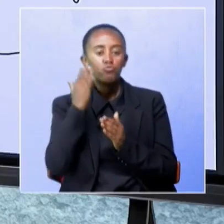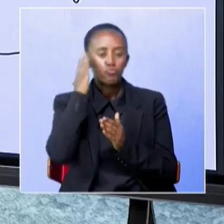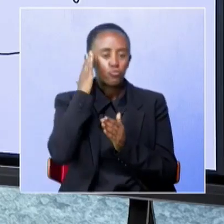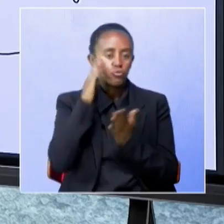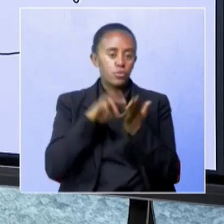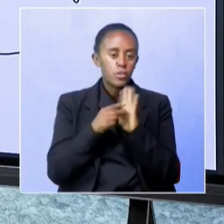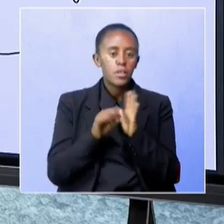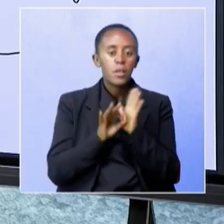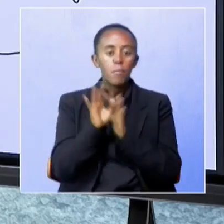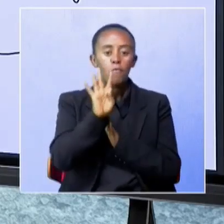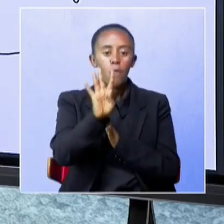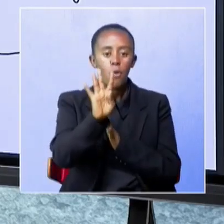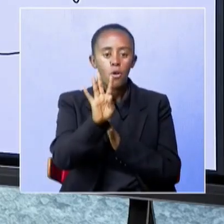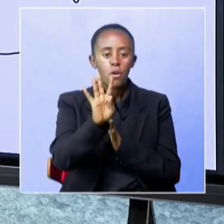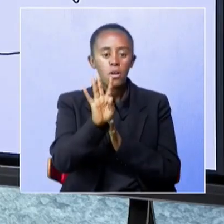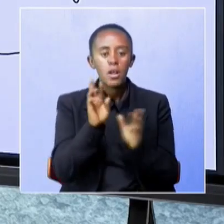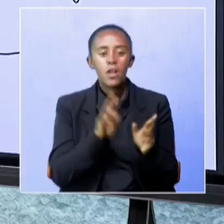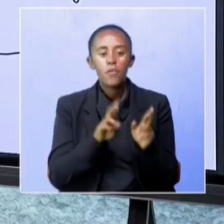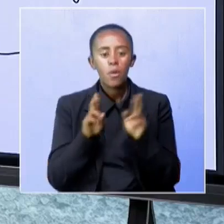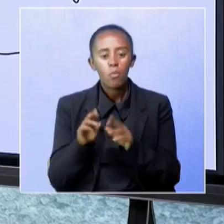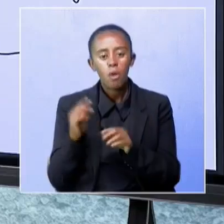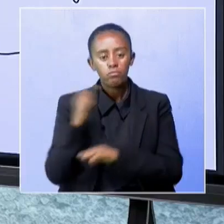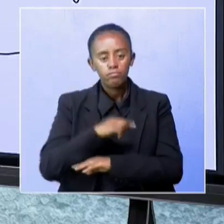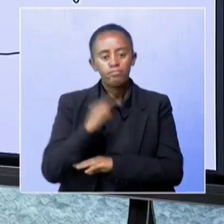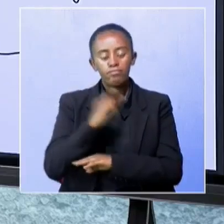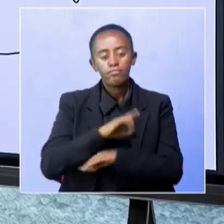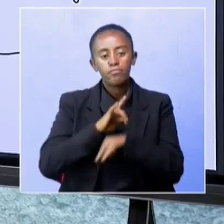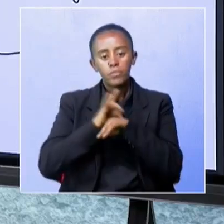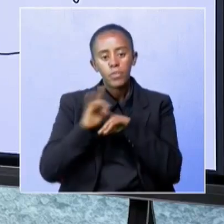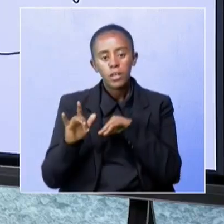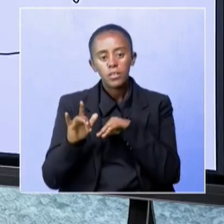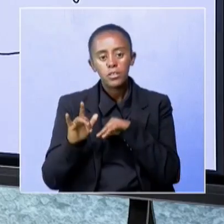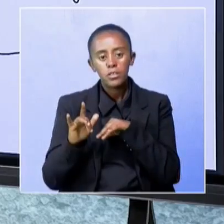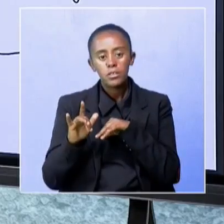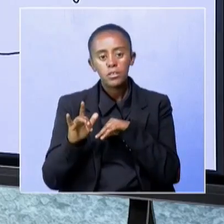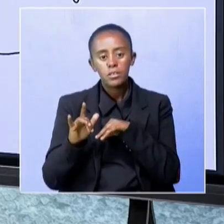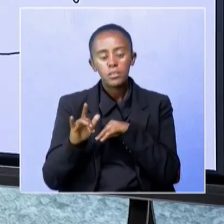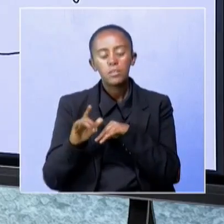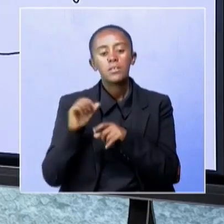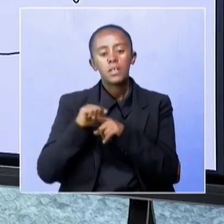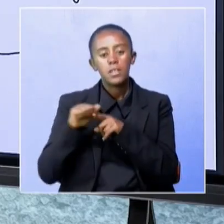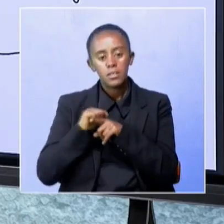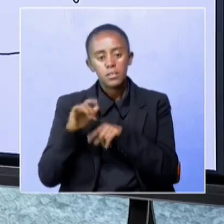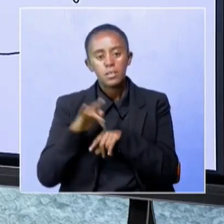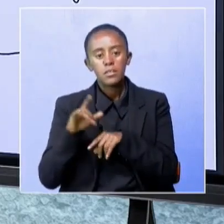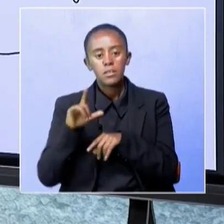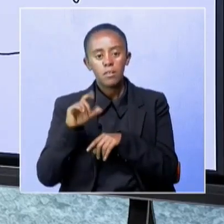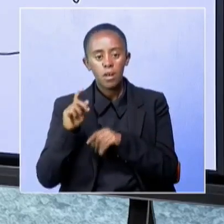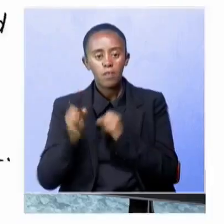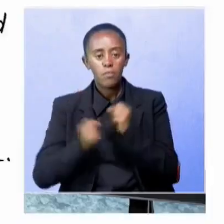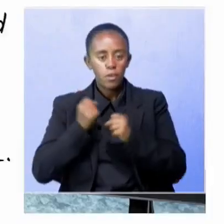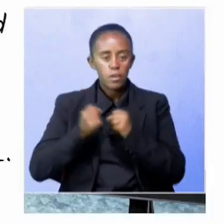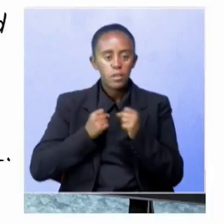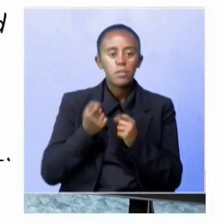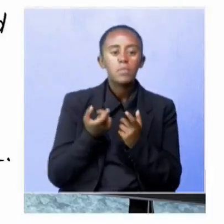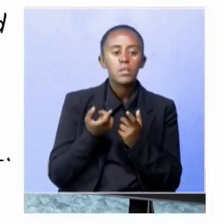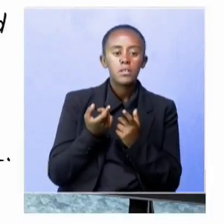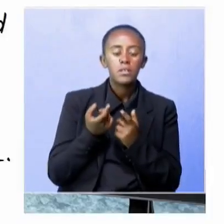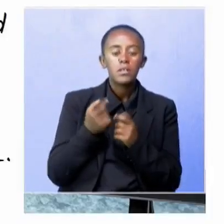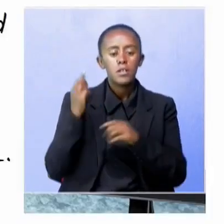regular what? Dash aerobic exercises like running. Regular